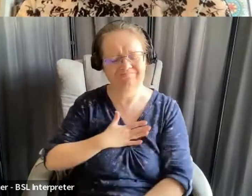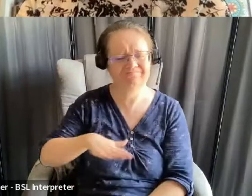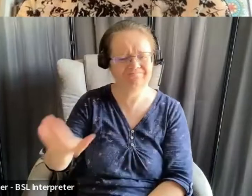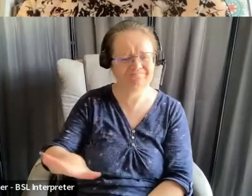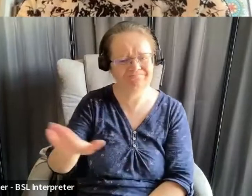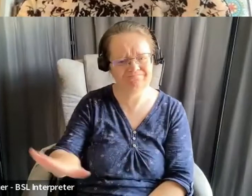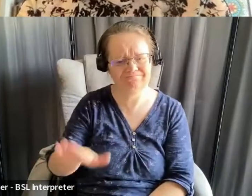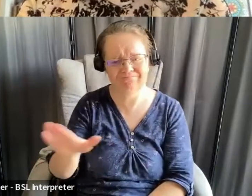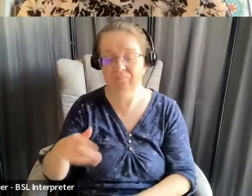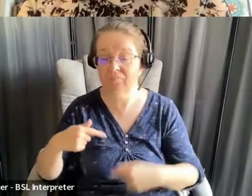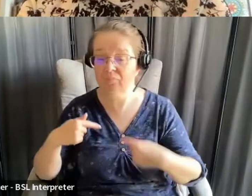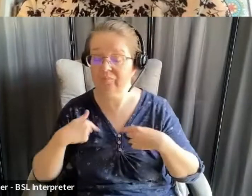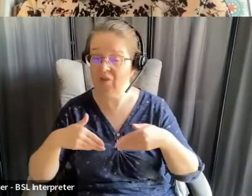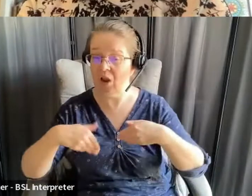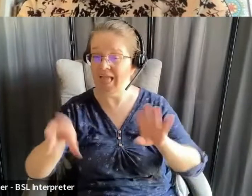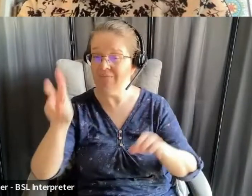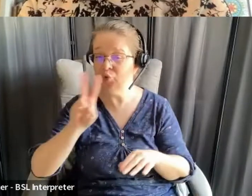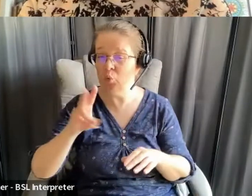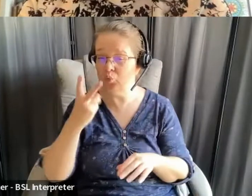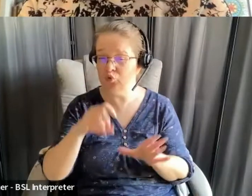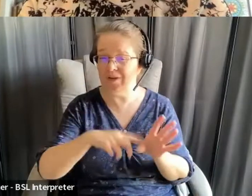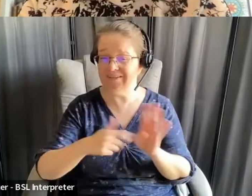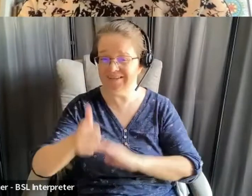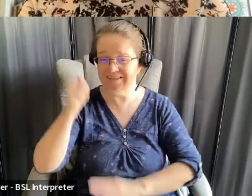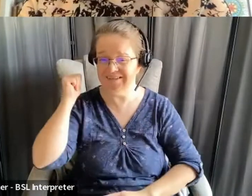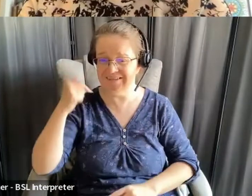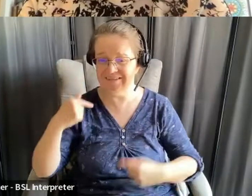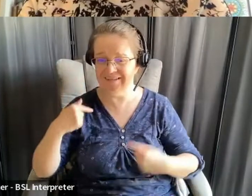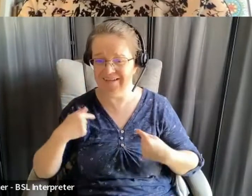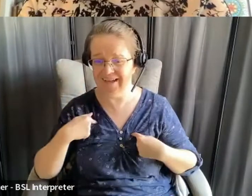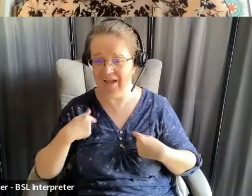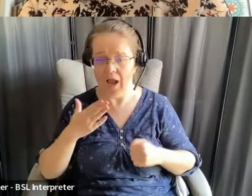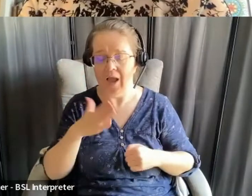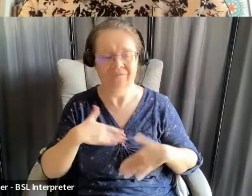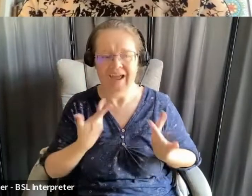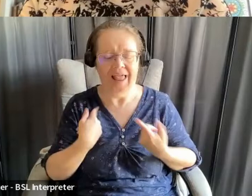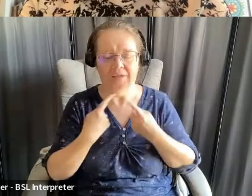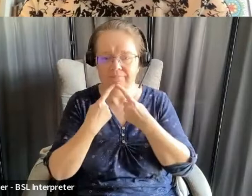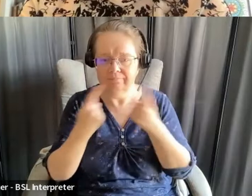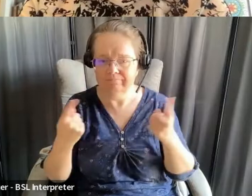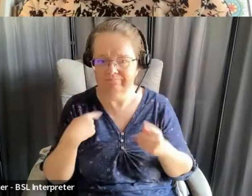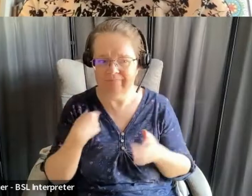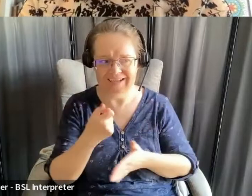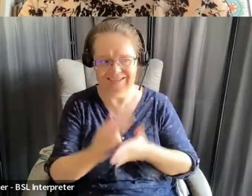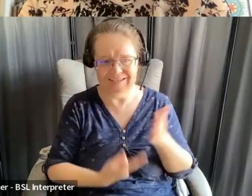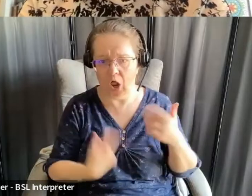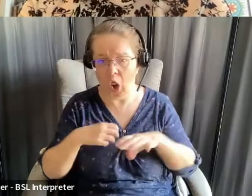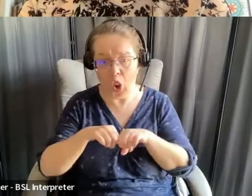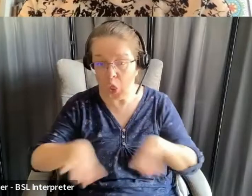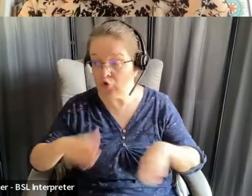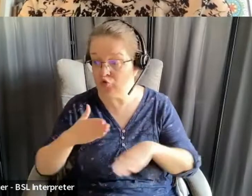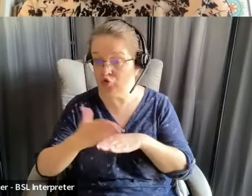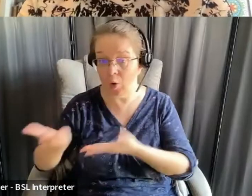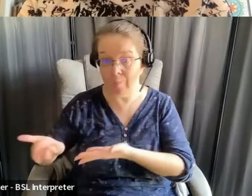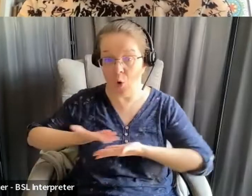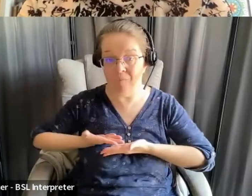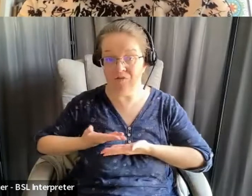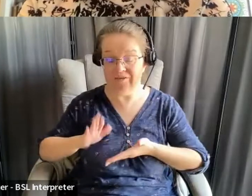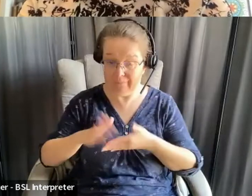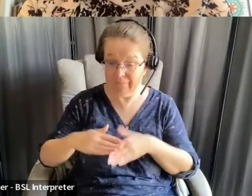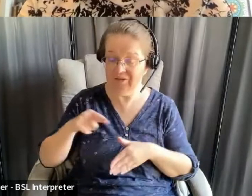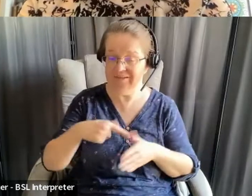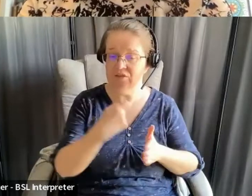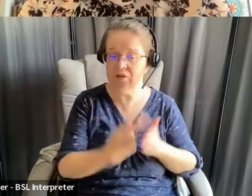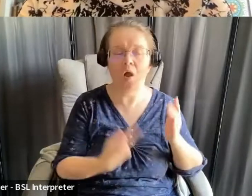also, I left school more than 20 years ago. I never felt I could disclose my disabilities and lost job offers because of it. I was